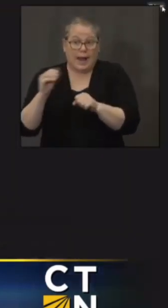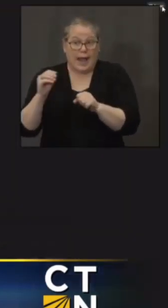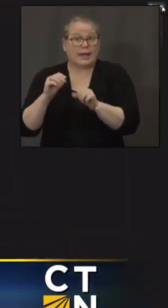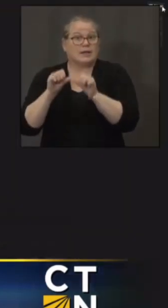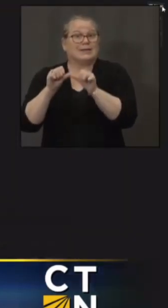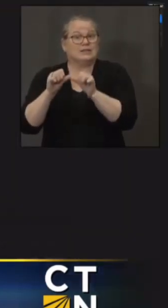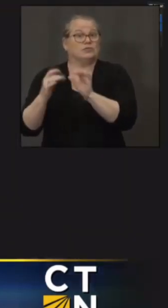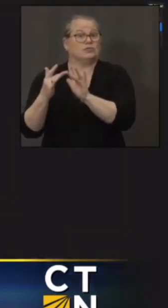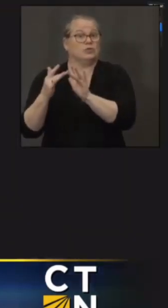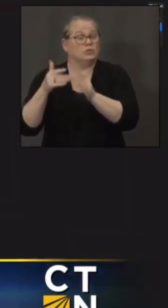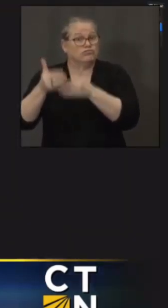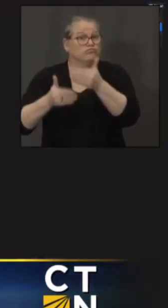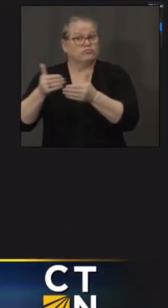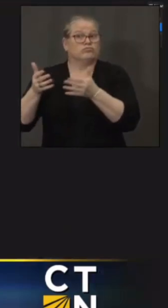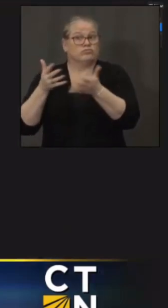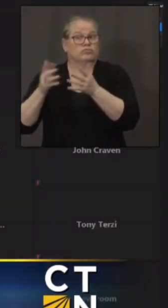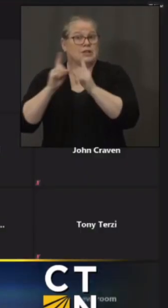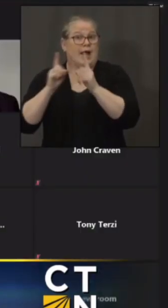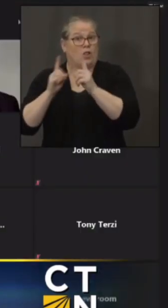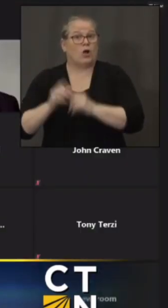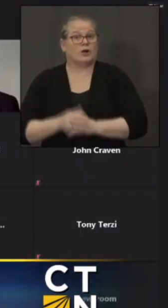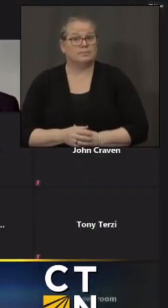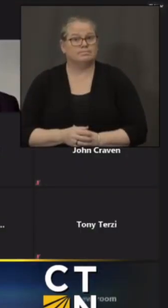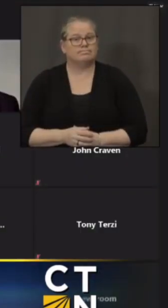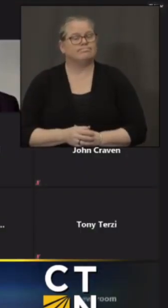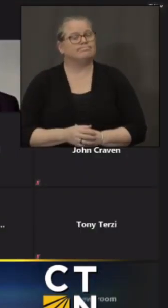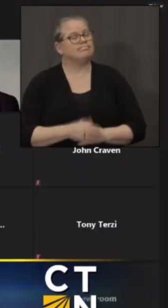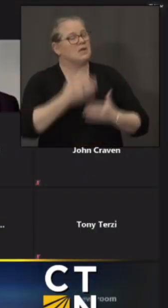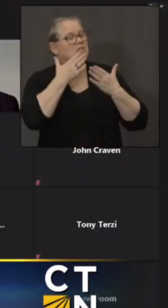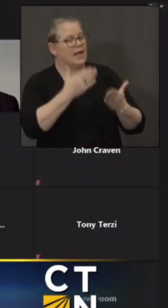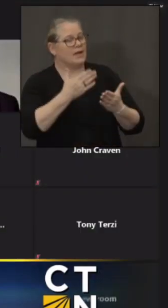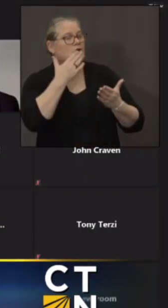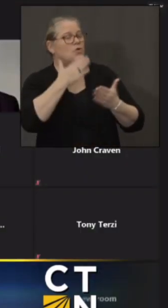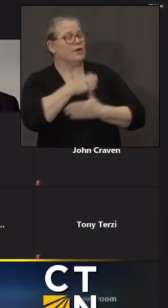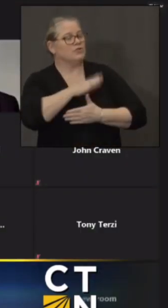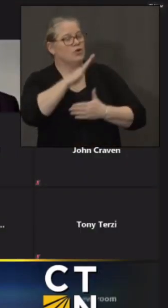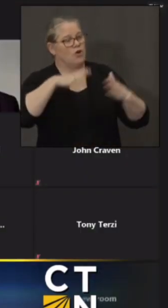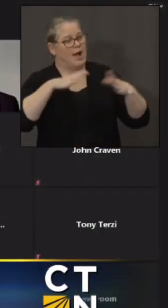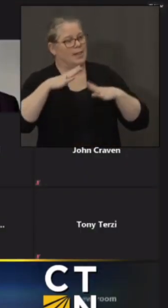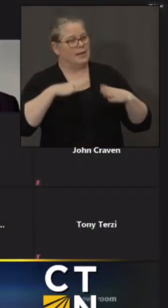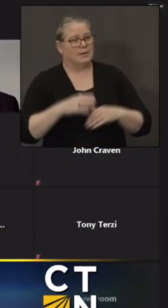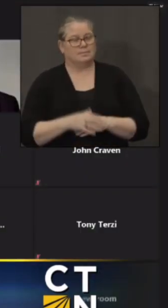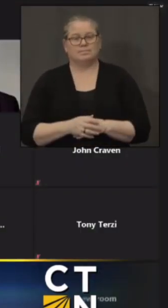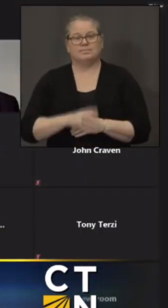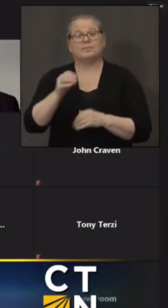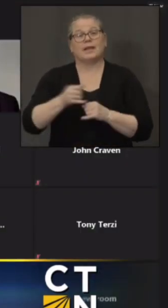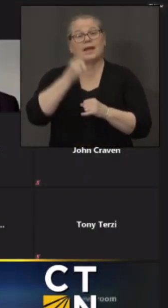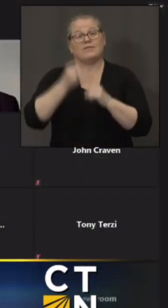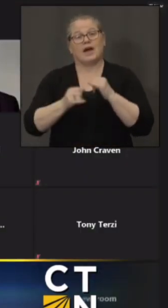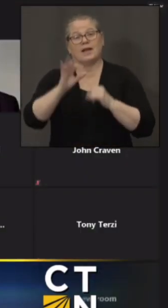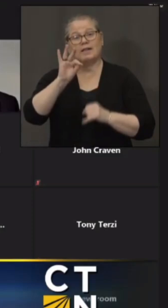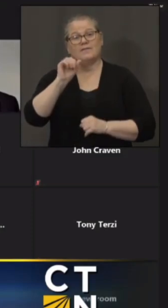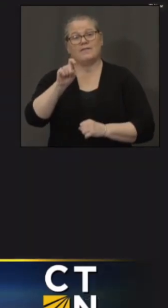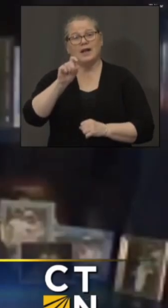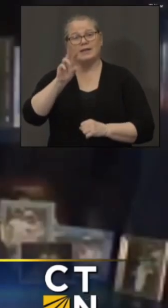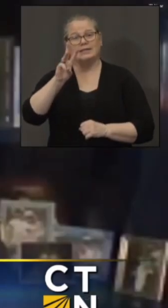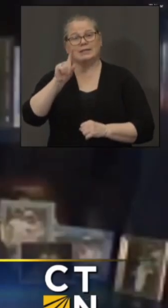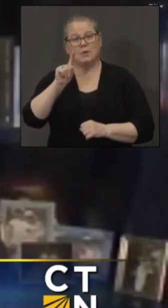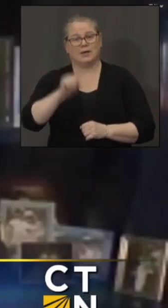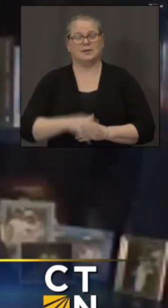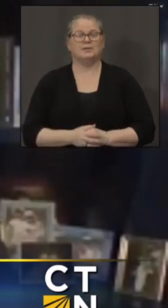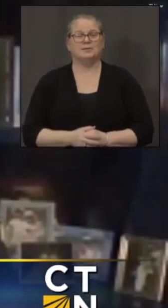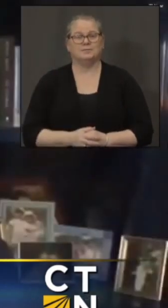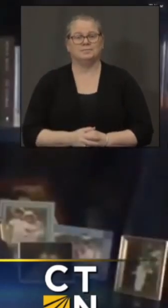Thank you, and have a good holiday. Thanks. You too. And finally, Fox 61.